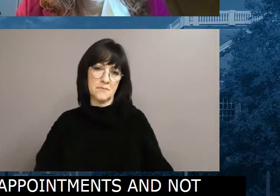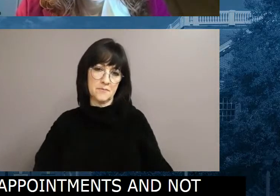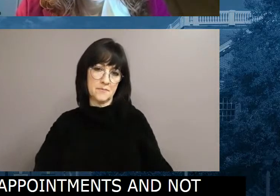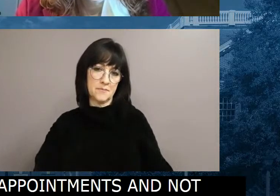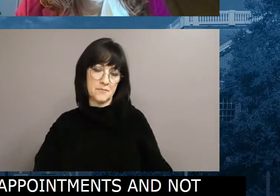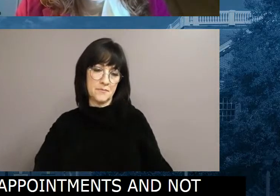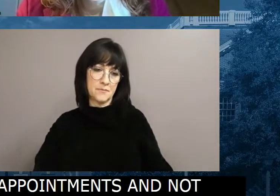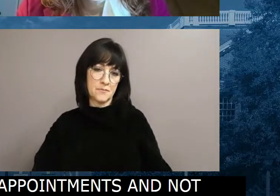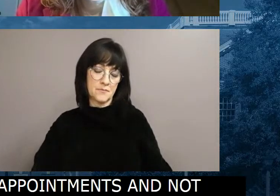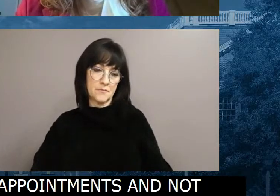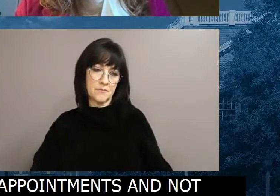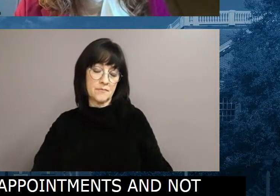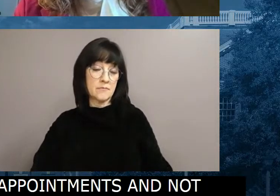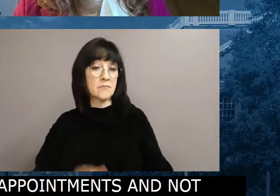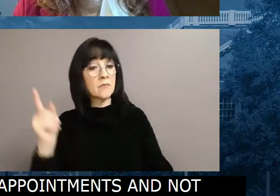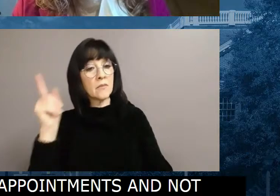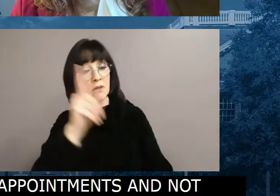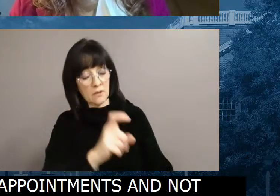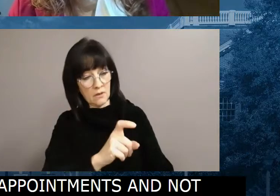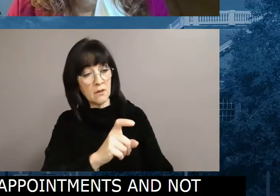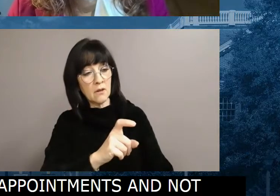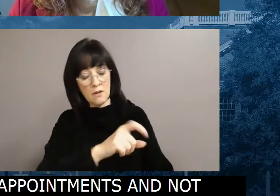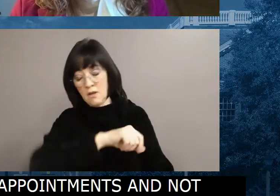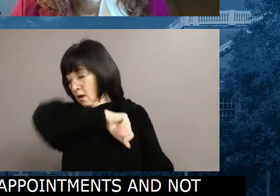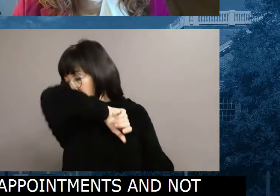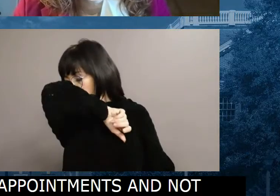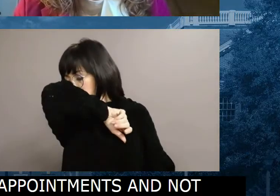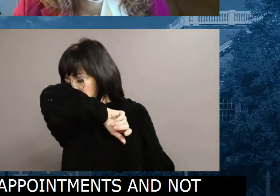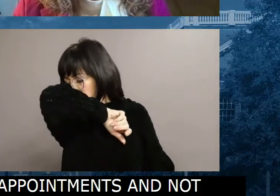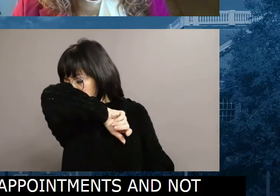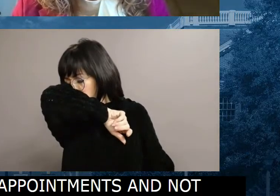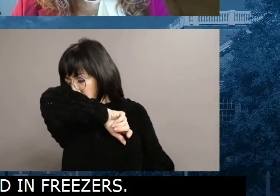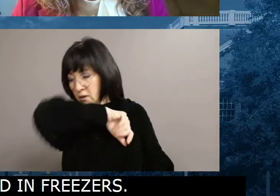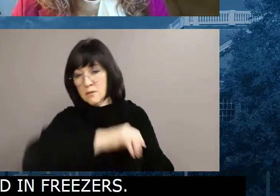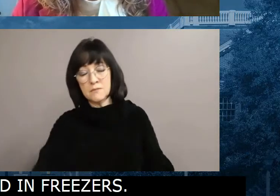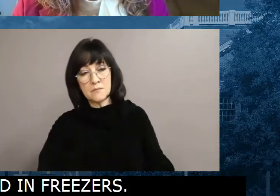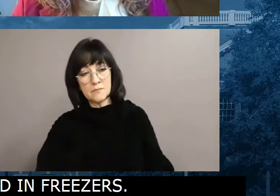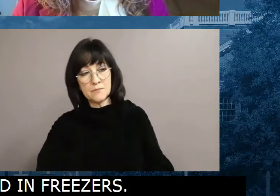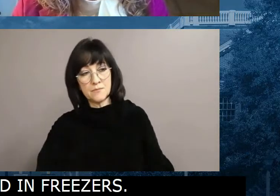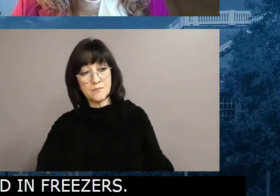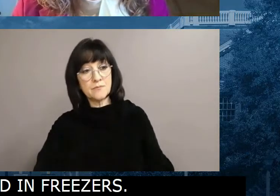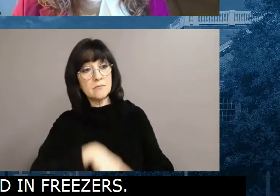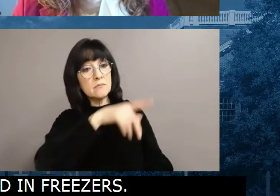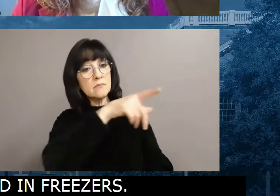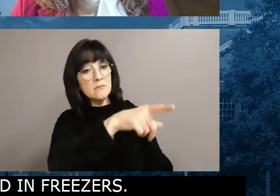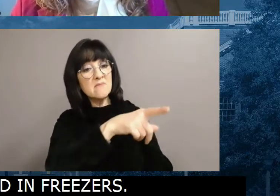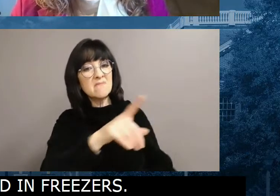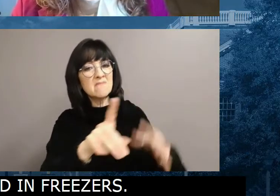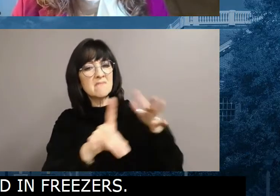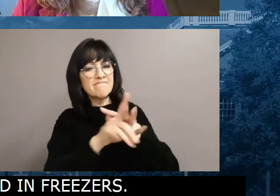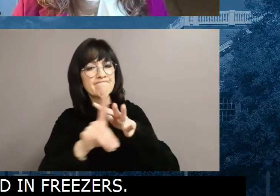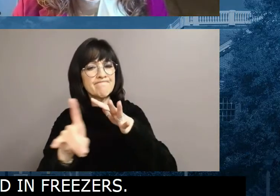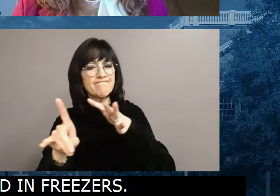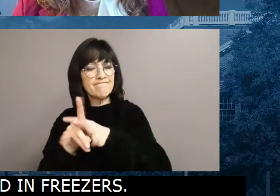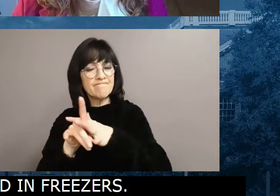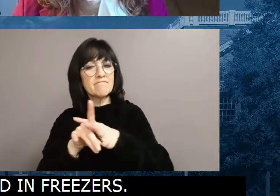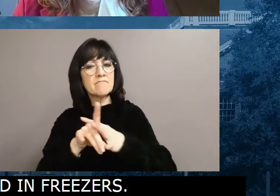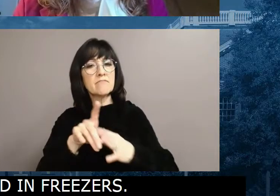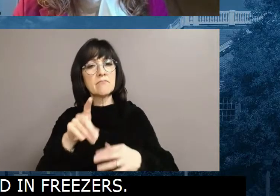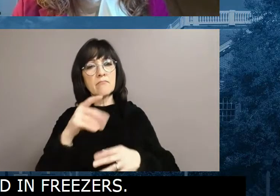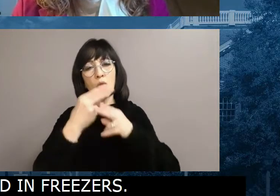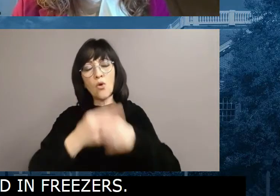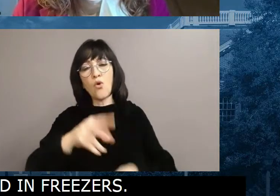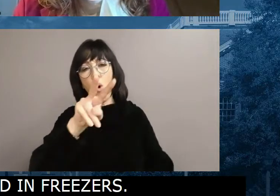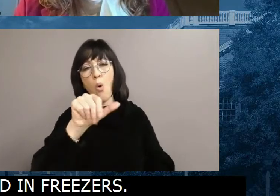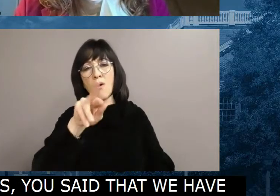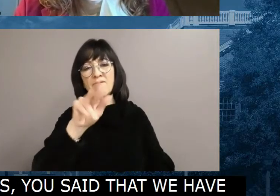With the COVID variants, you said we've had about 2 months or 8 weeks of surveillance so far.